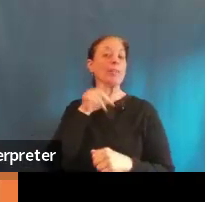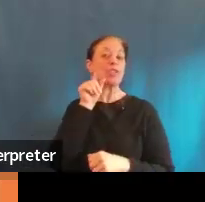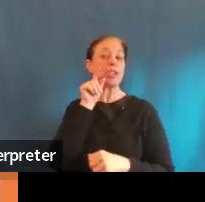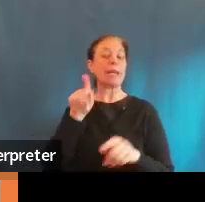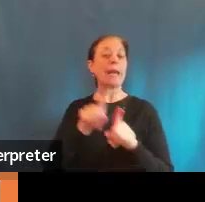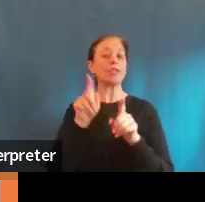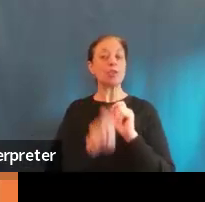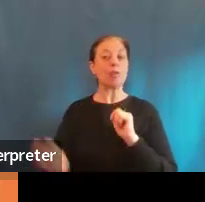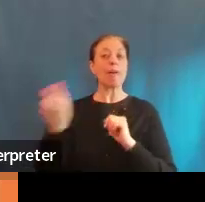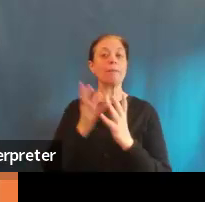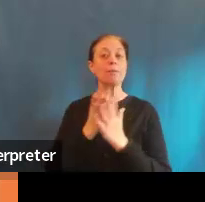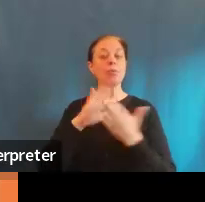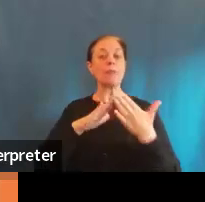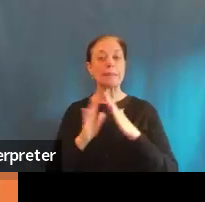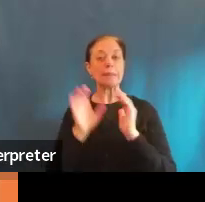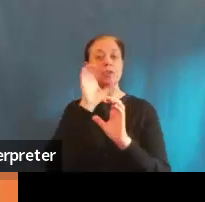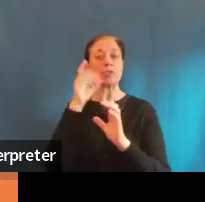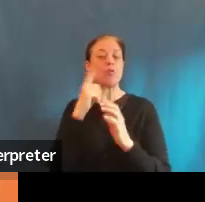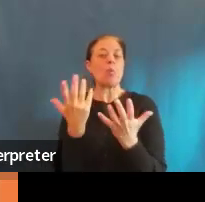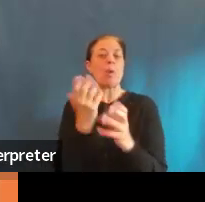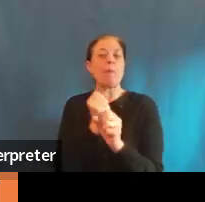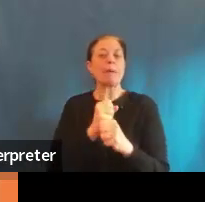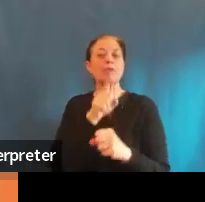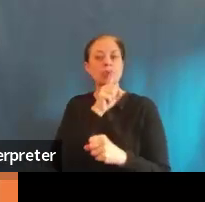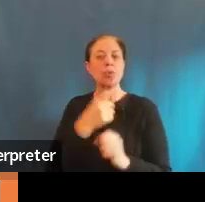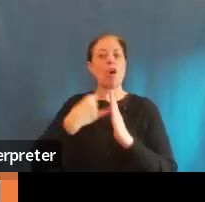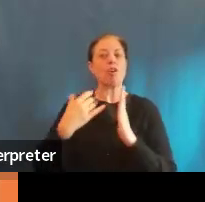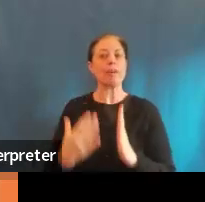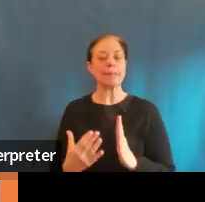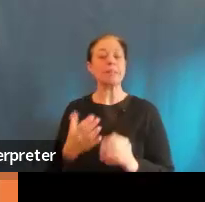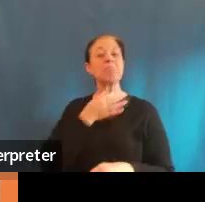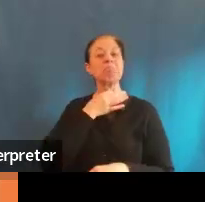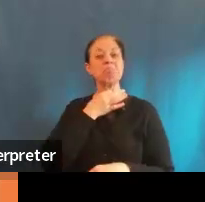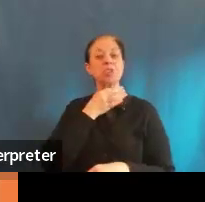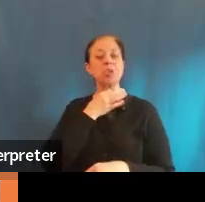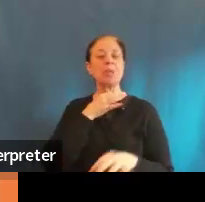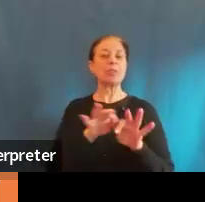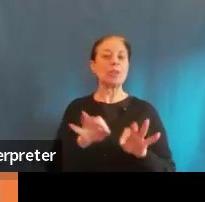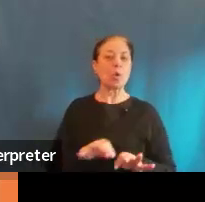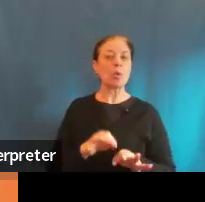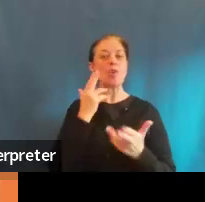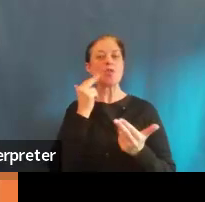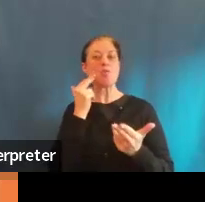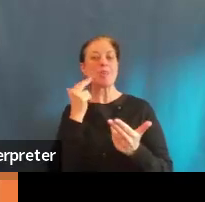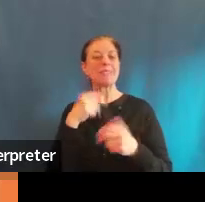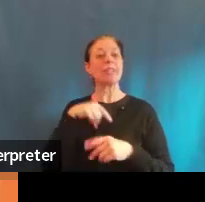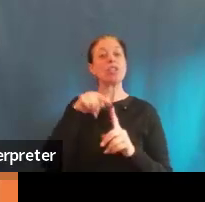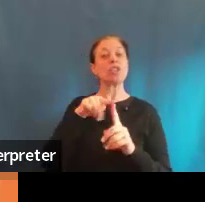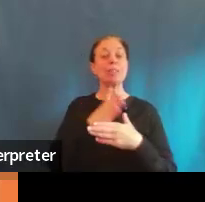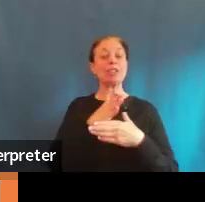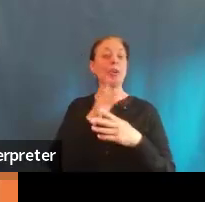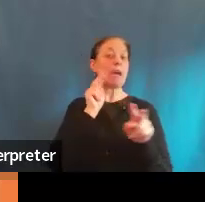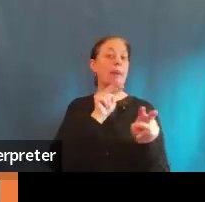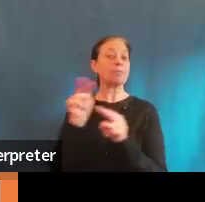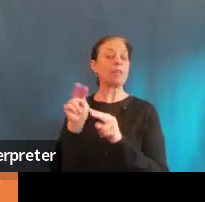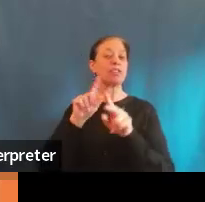as she travels through the city in search of what makes a true artist. With a curious tone and a humorous wit, Elaine shares her